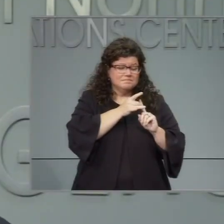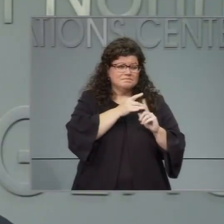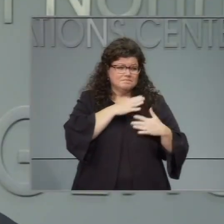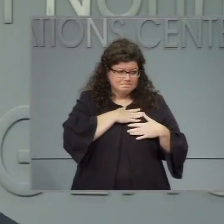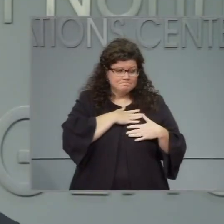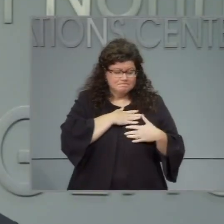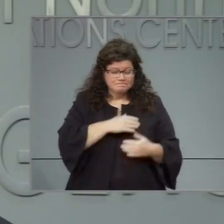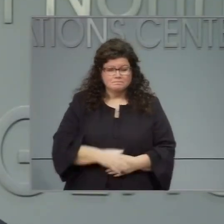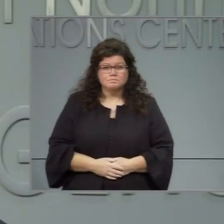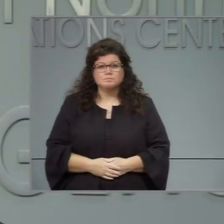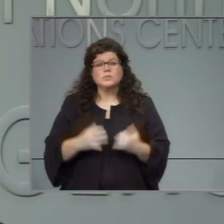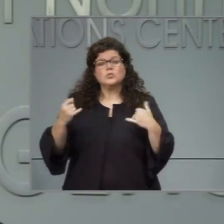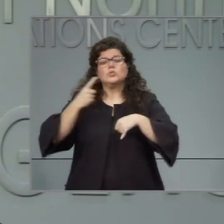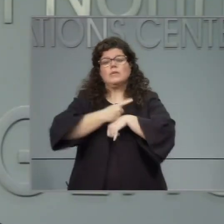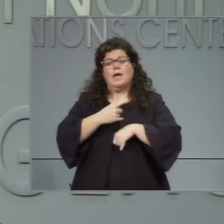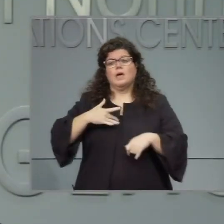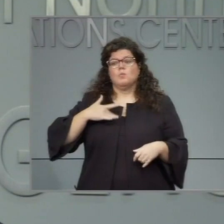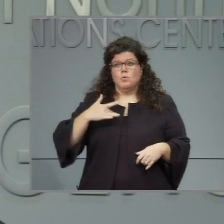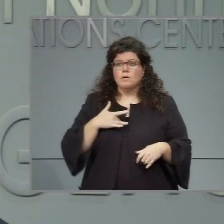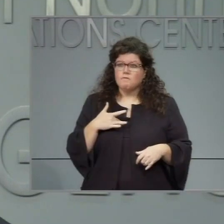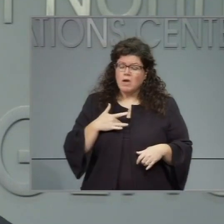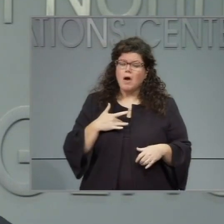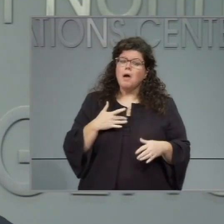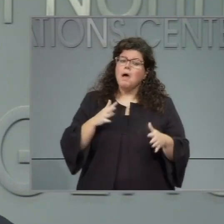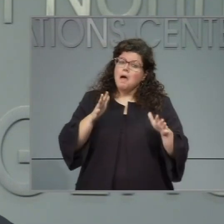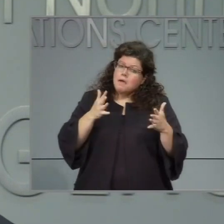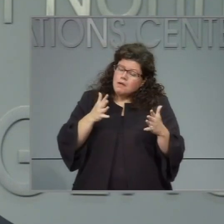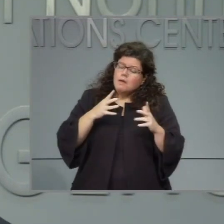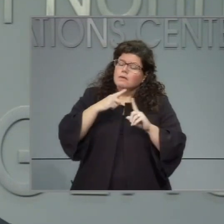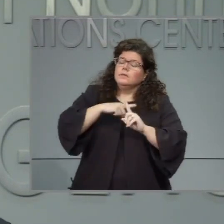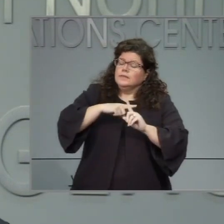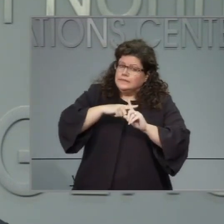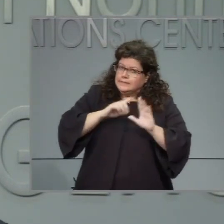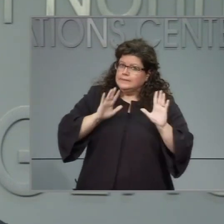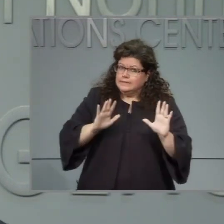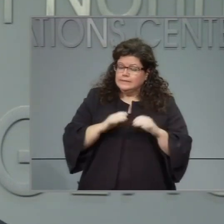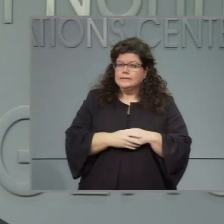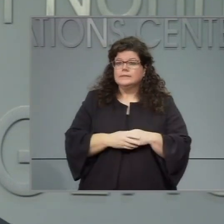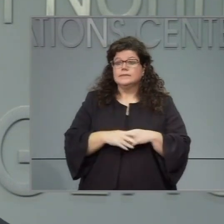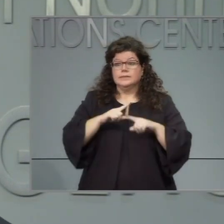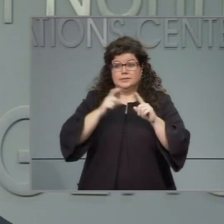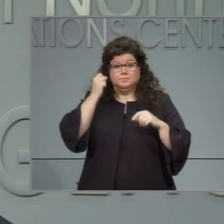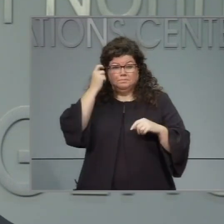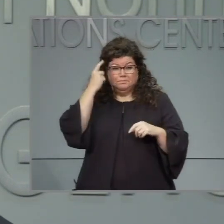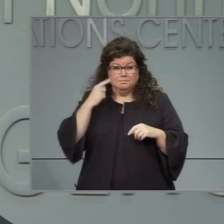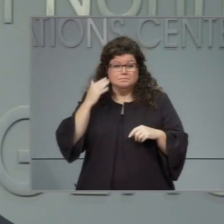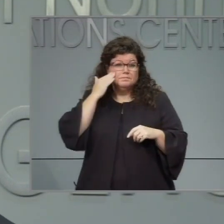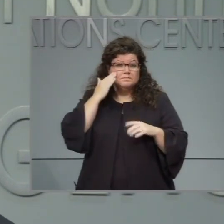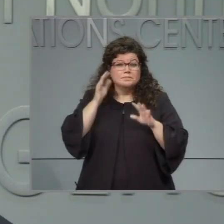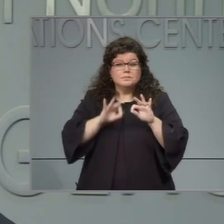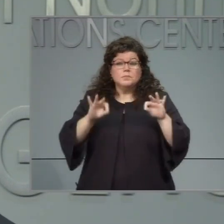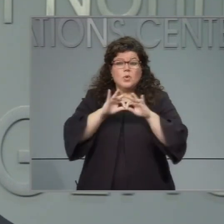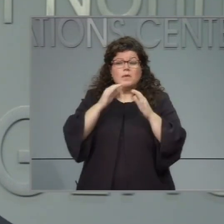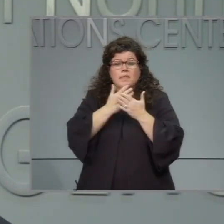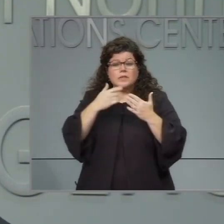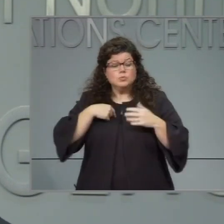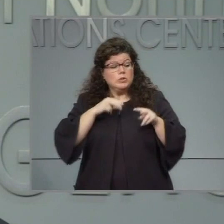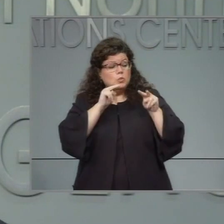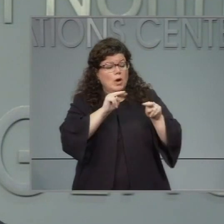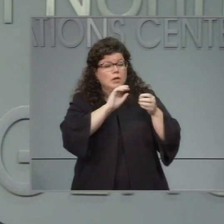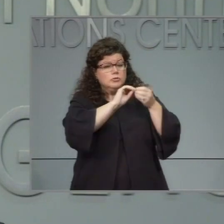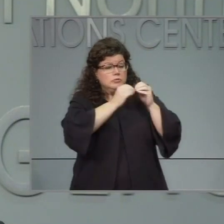cautiously encouraged about where we are in this pandemic. The key indicators we watch in North Carolina remain mostly